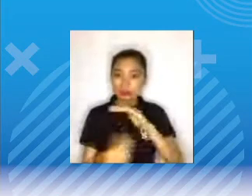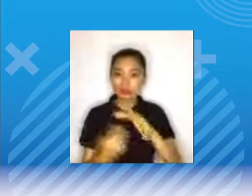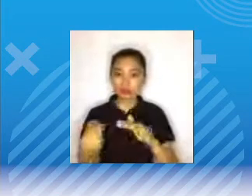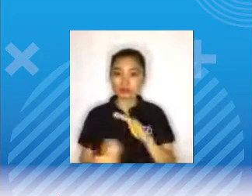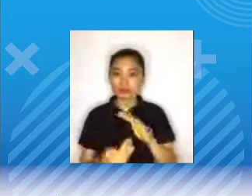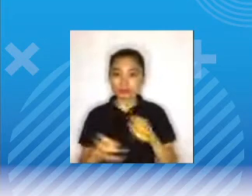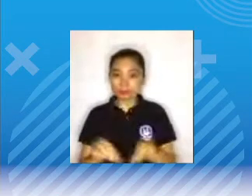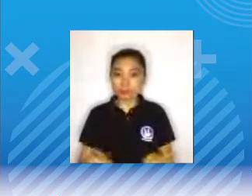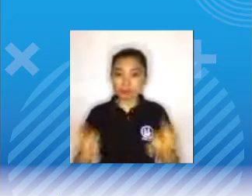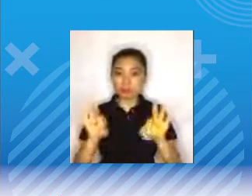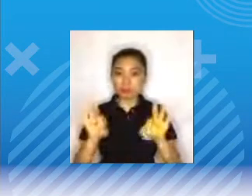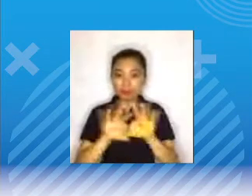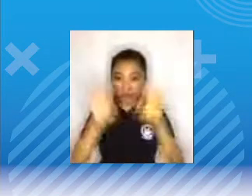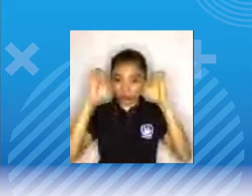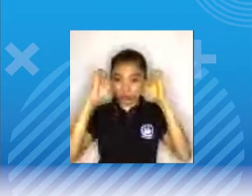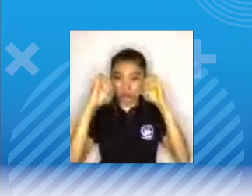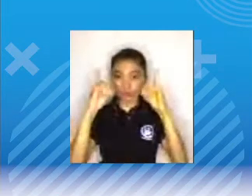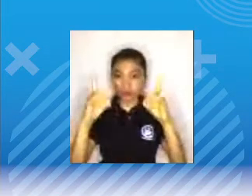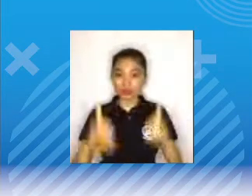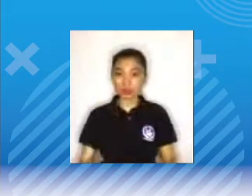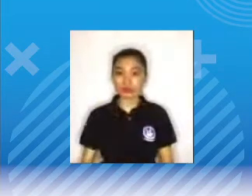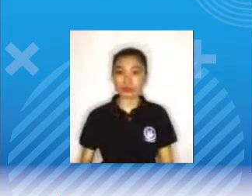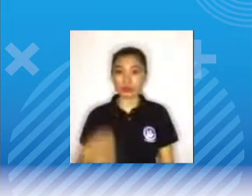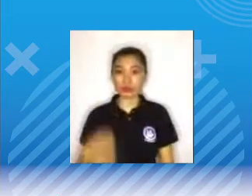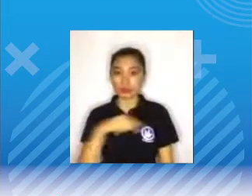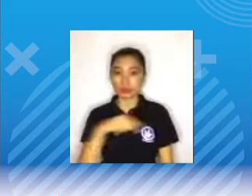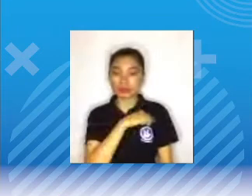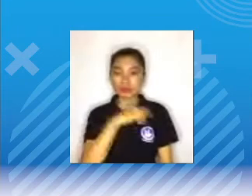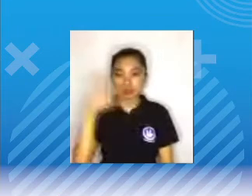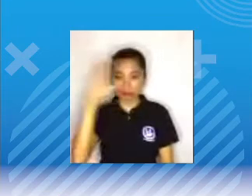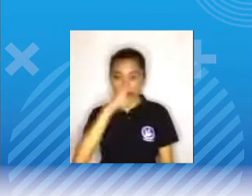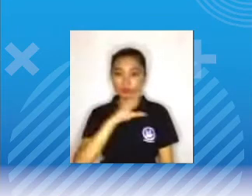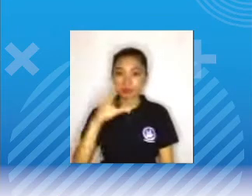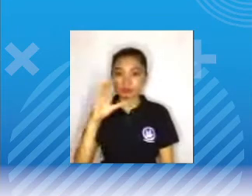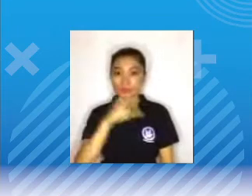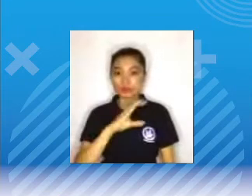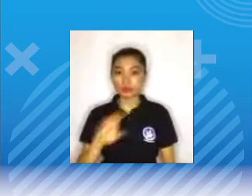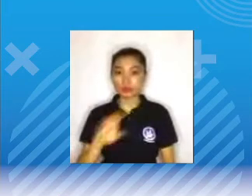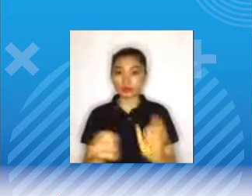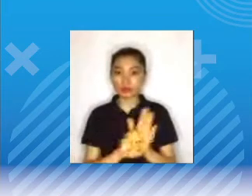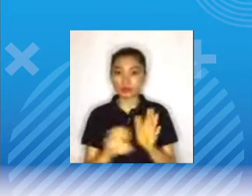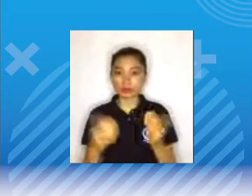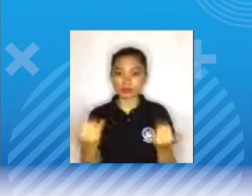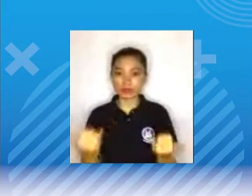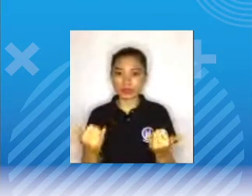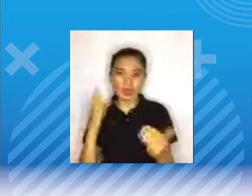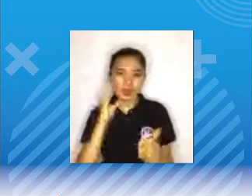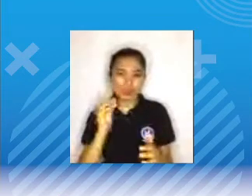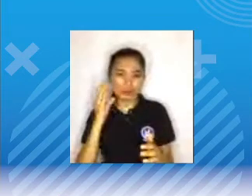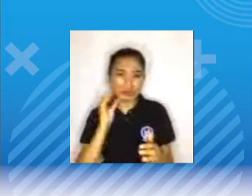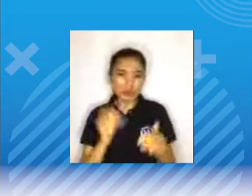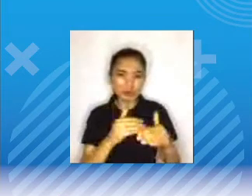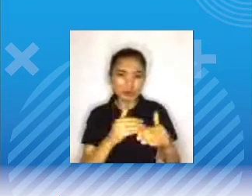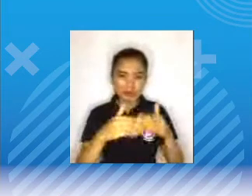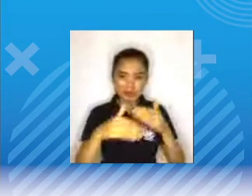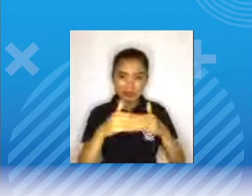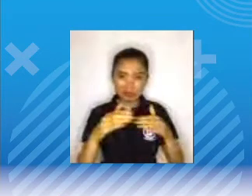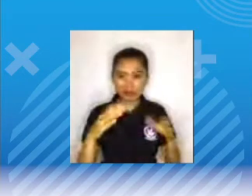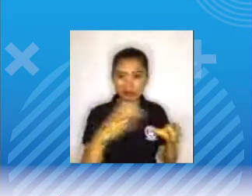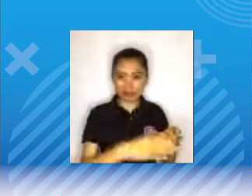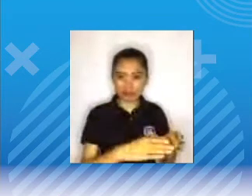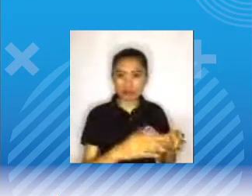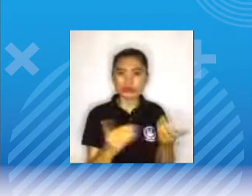that while we are in the lockdown or in a quarantine and we are implementing the